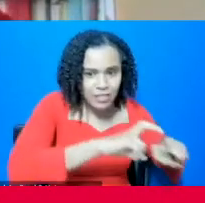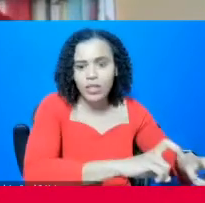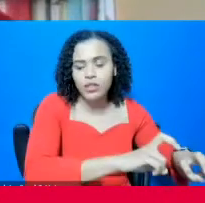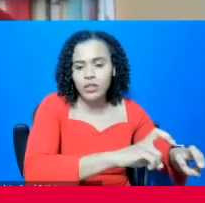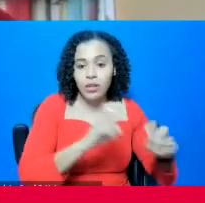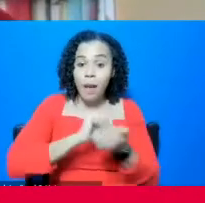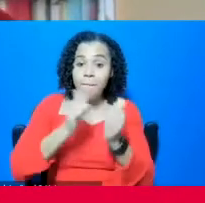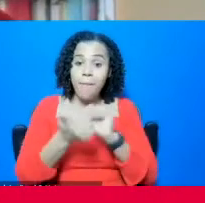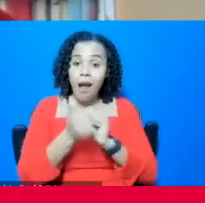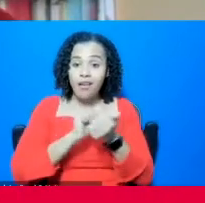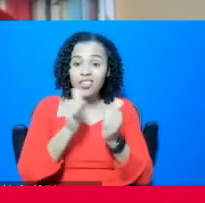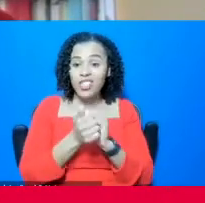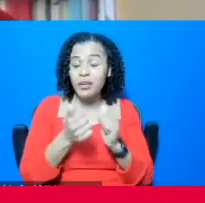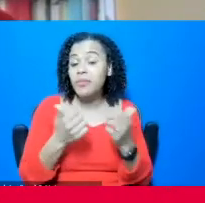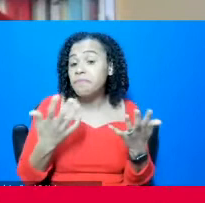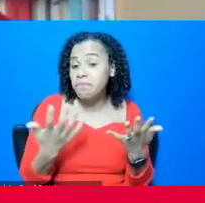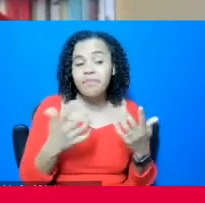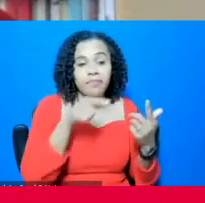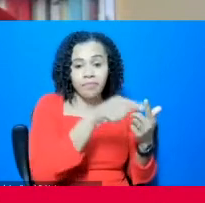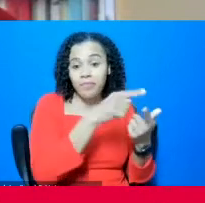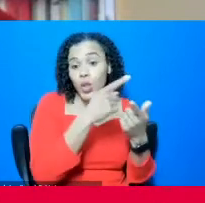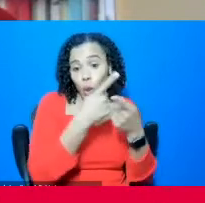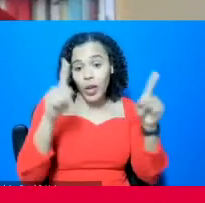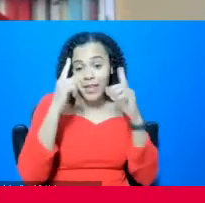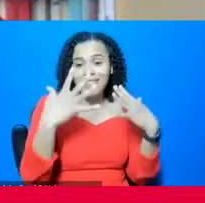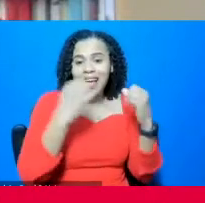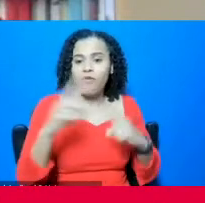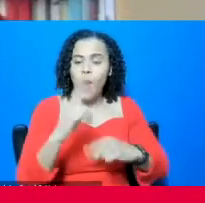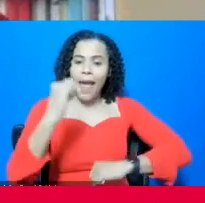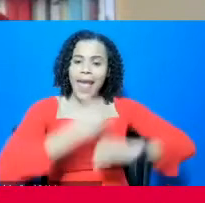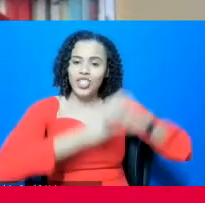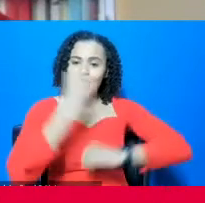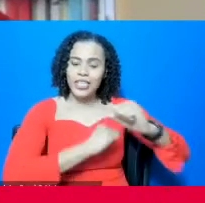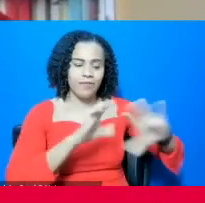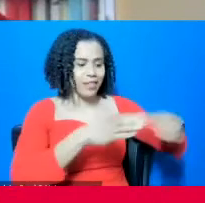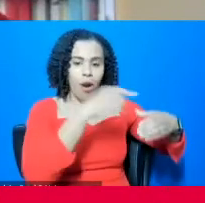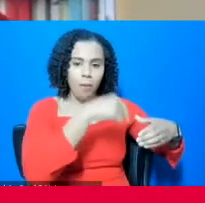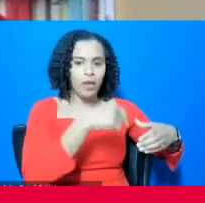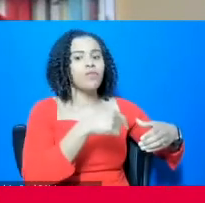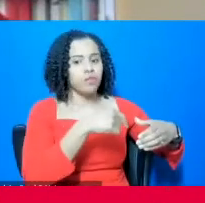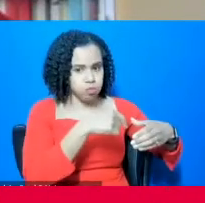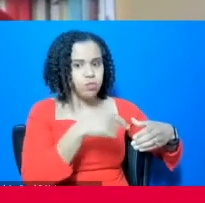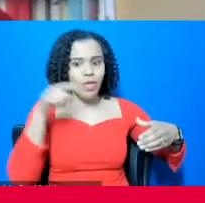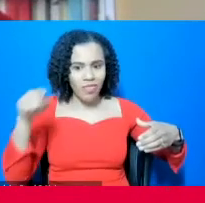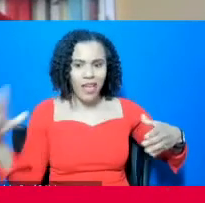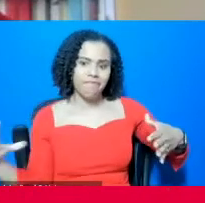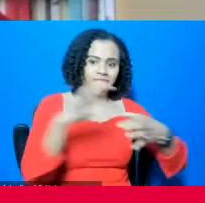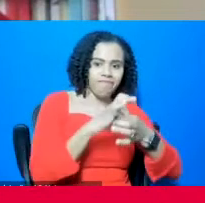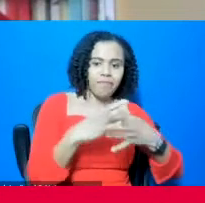most obvious at institutions with engineering departments, where these departments are often either majority or